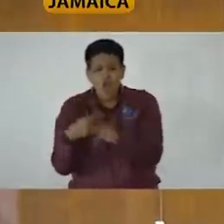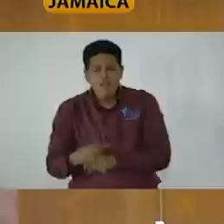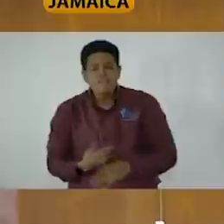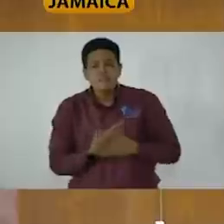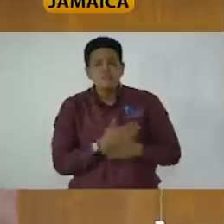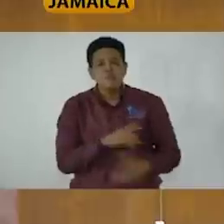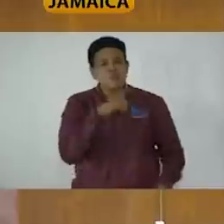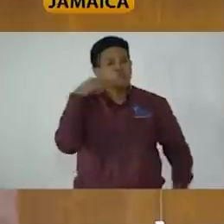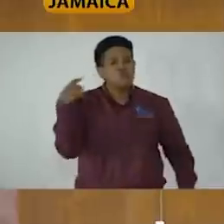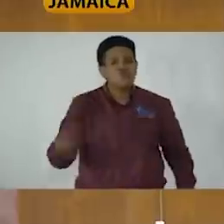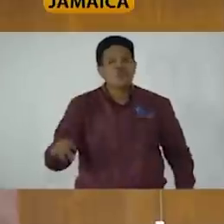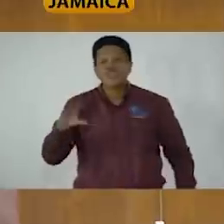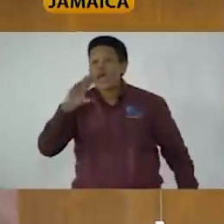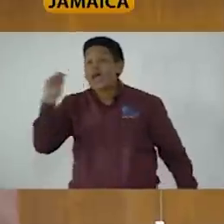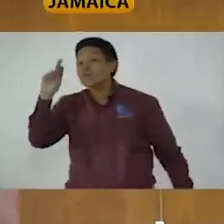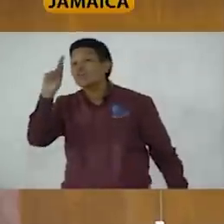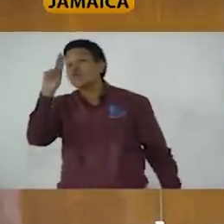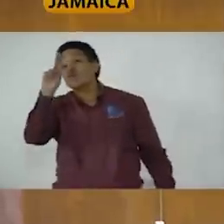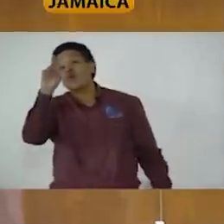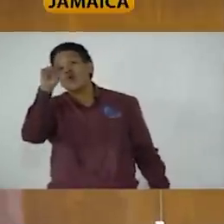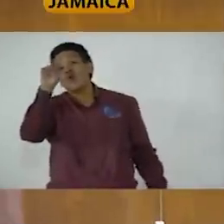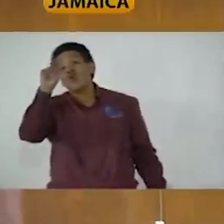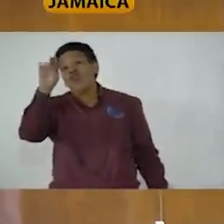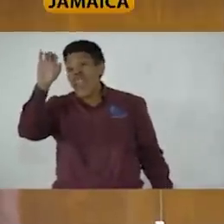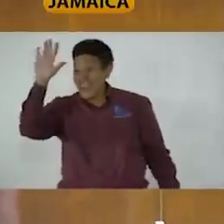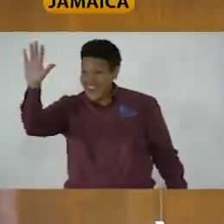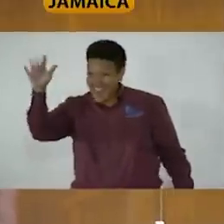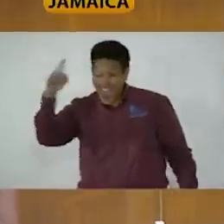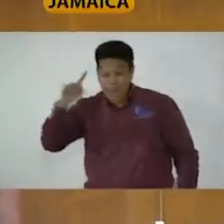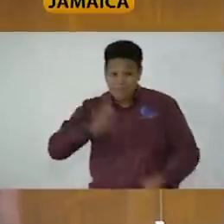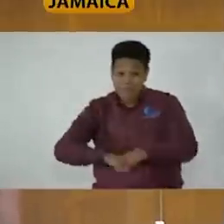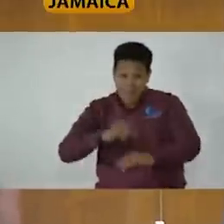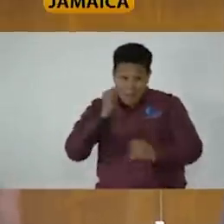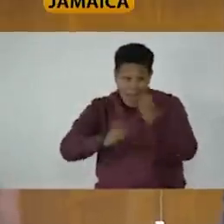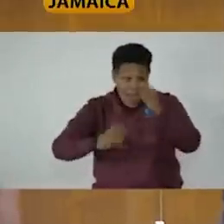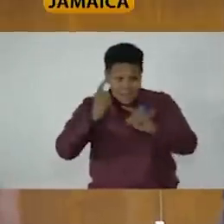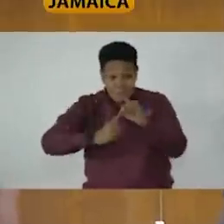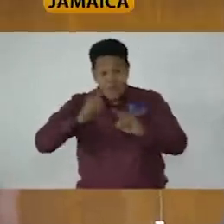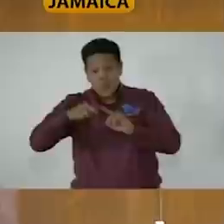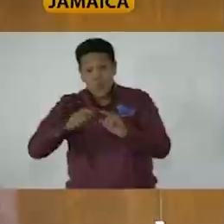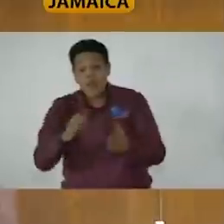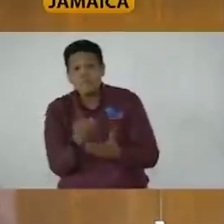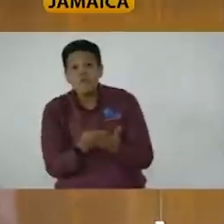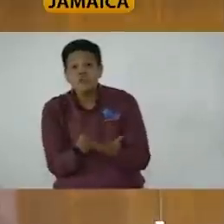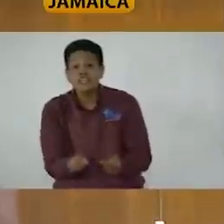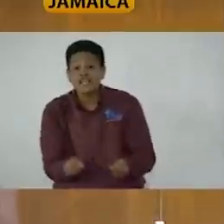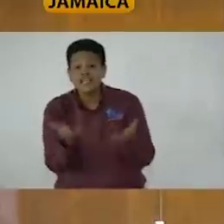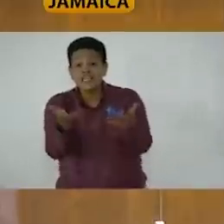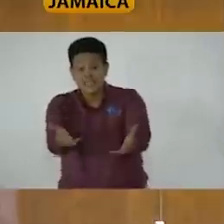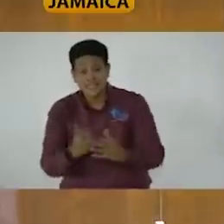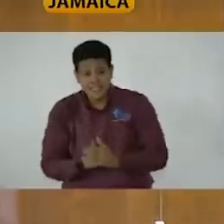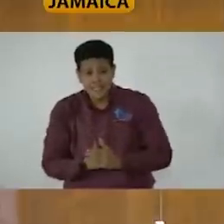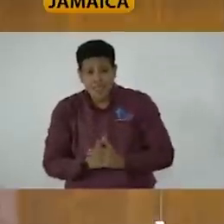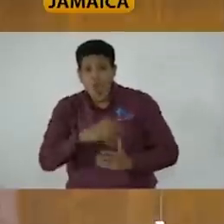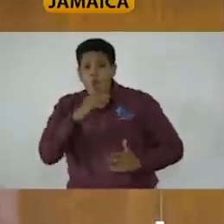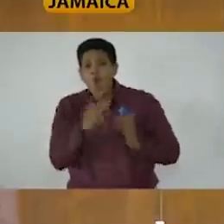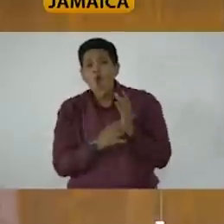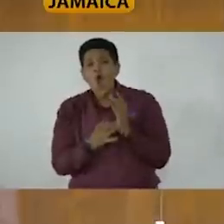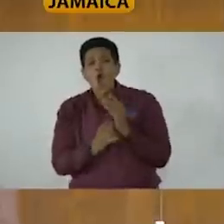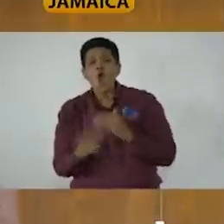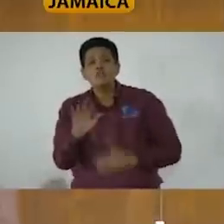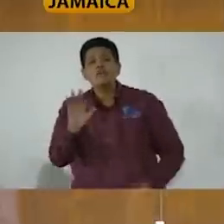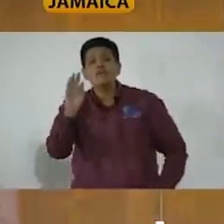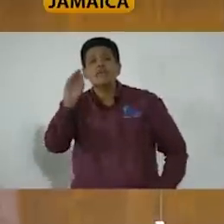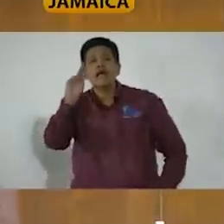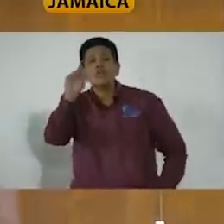Russia and the Ukraine. In fact, at the time last month when the budget was tabled, oil was trading somewhere close to